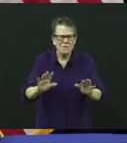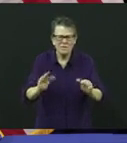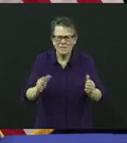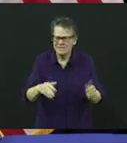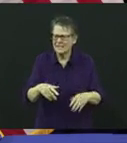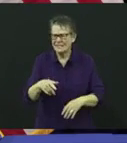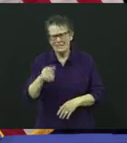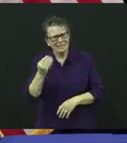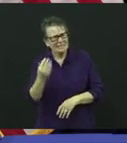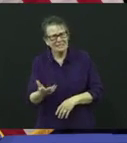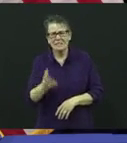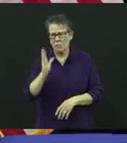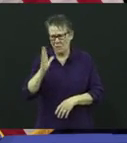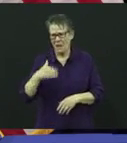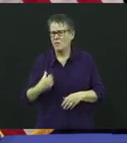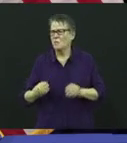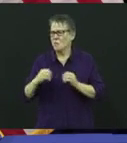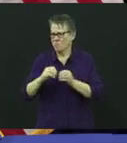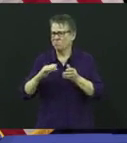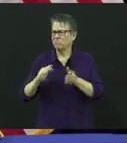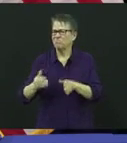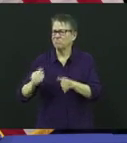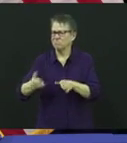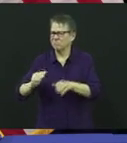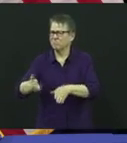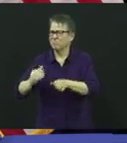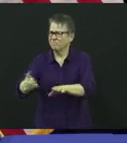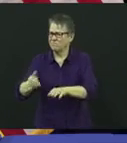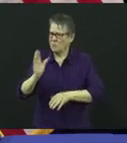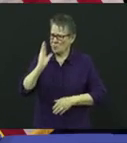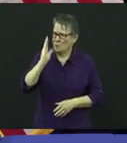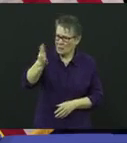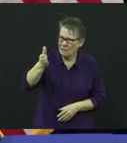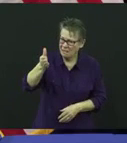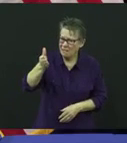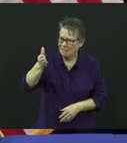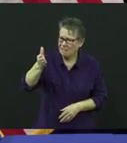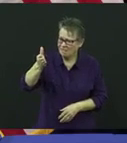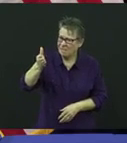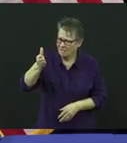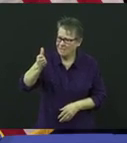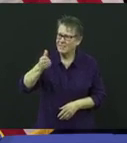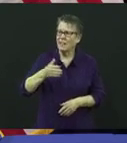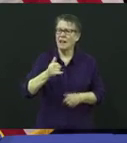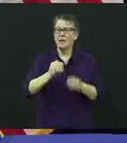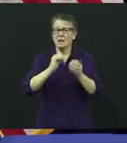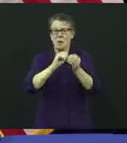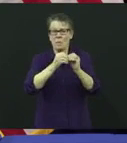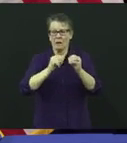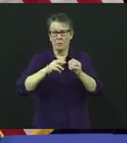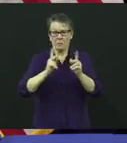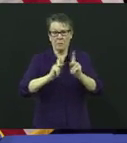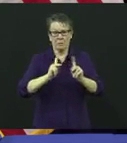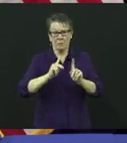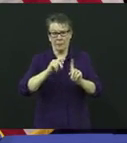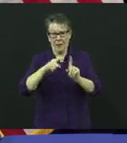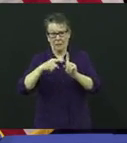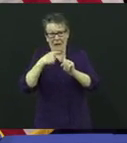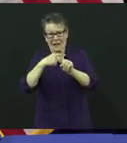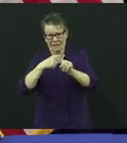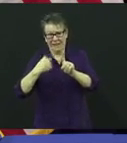of community spread and a big dose because we're testing a lot more folks. Again, the silver lining is the more